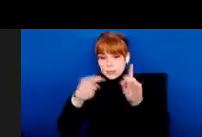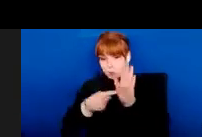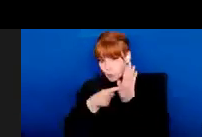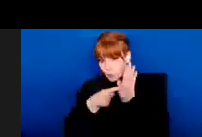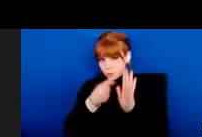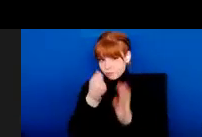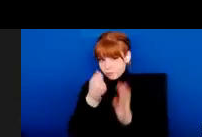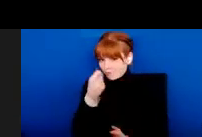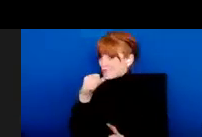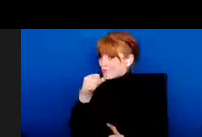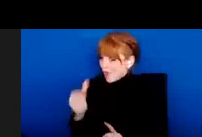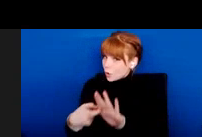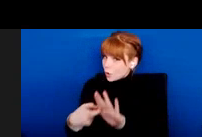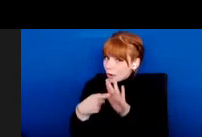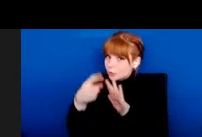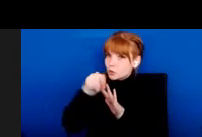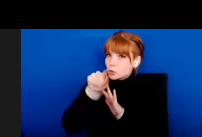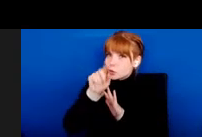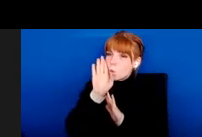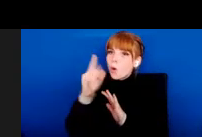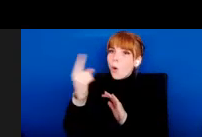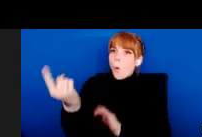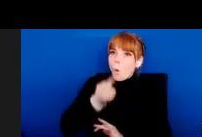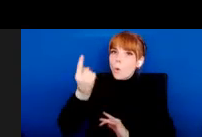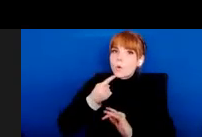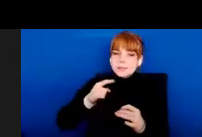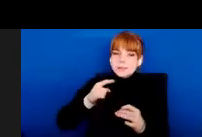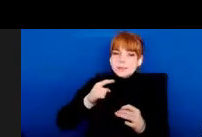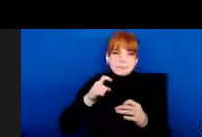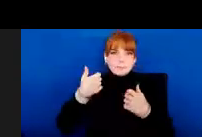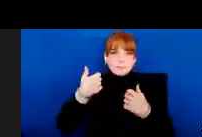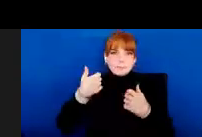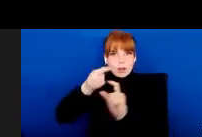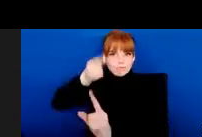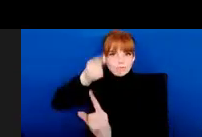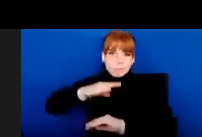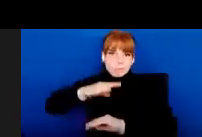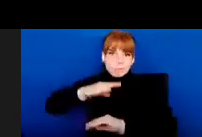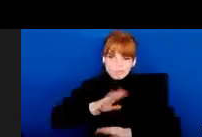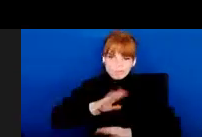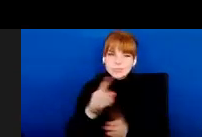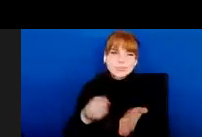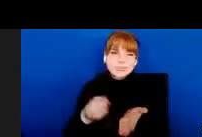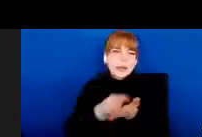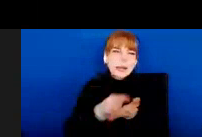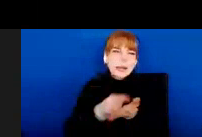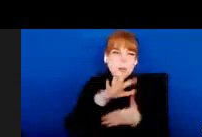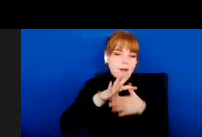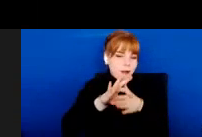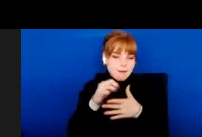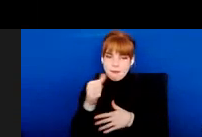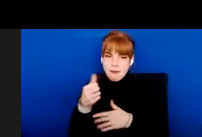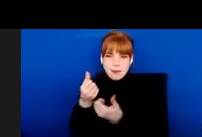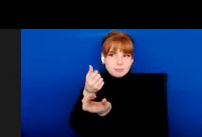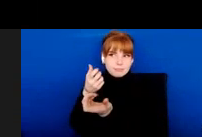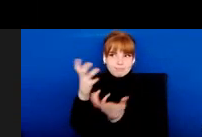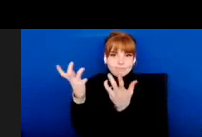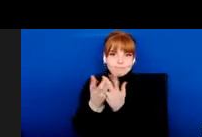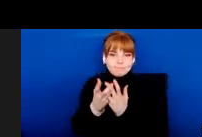that you will always strive to meet. Sometimes the content may not support these AAA